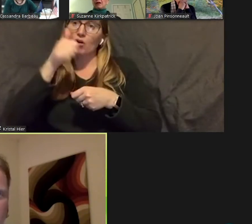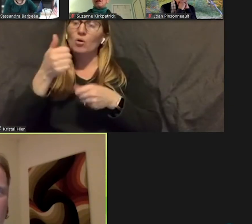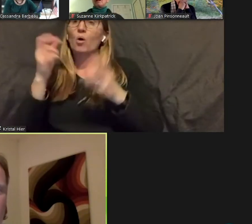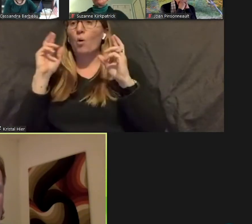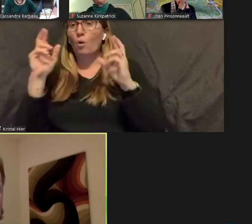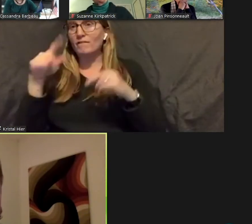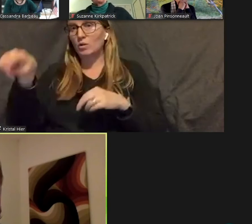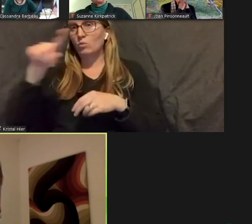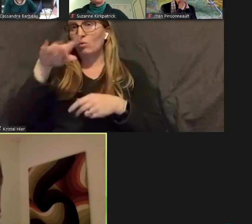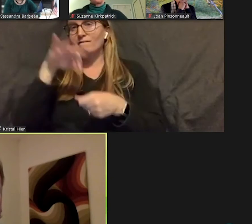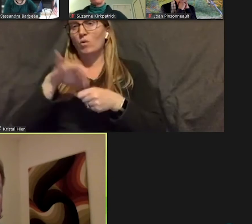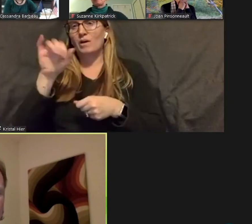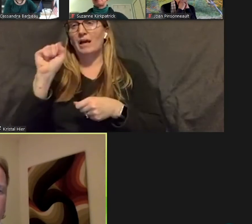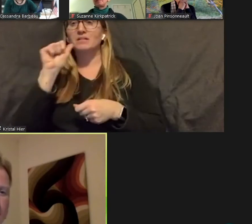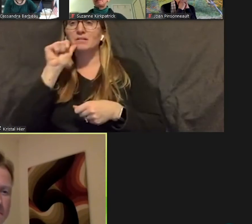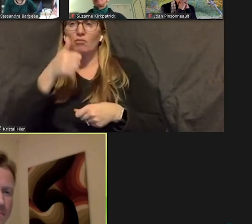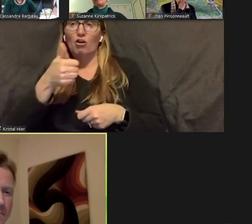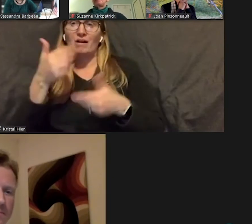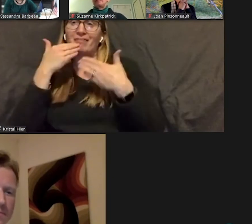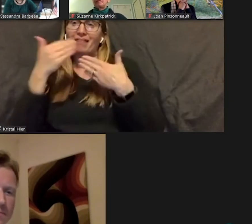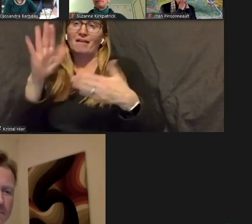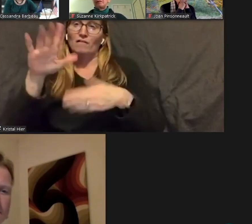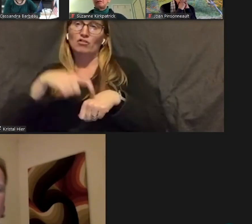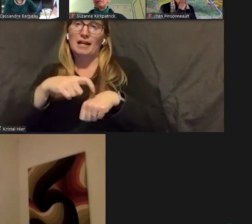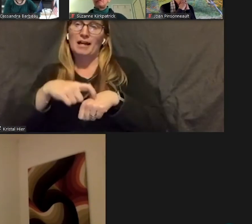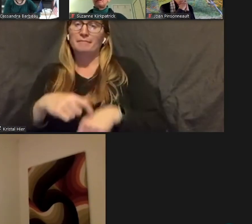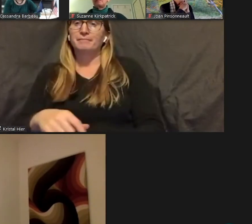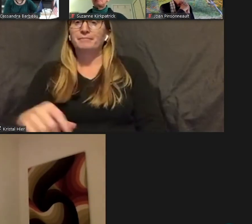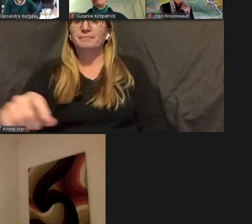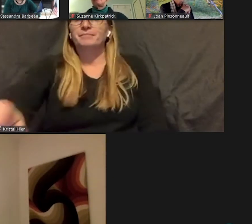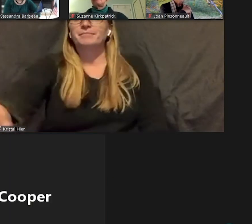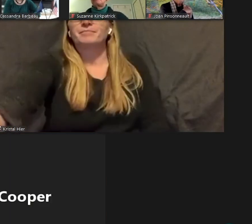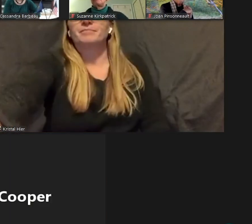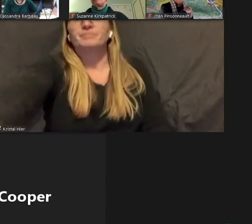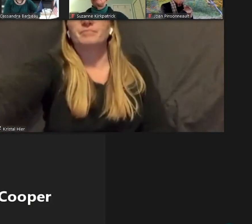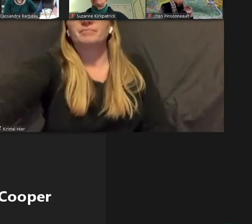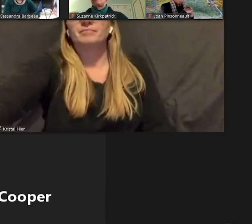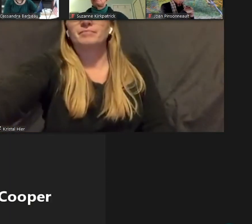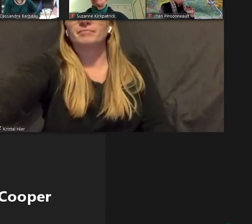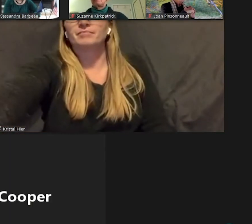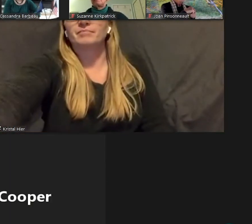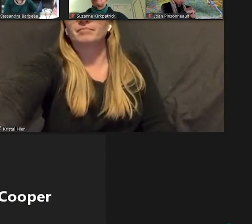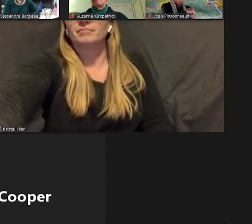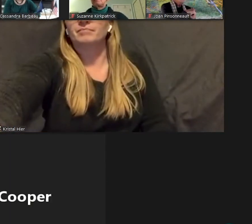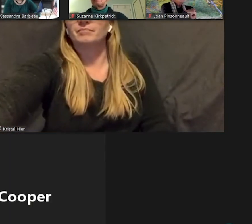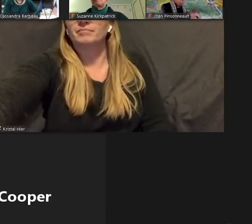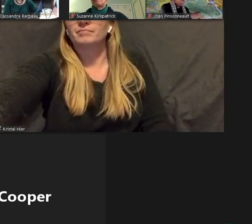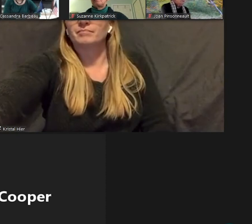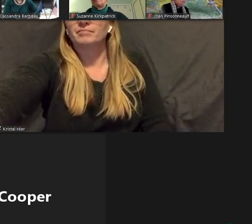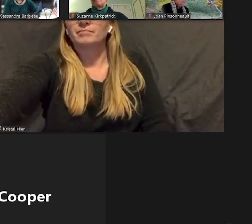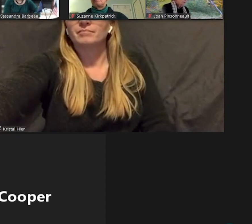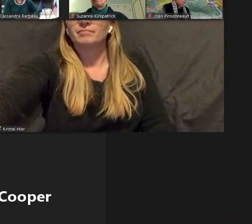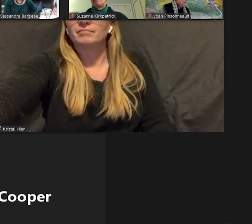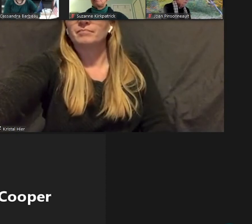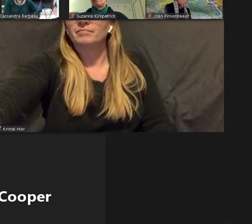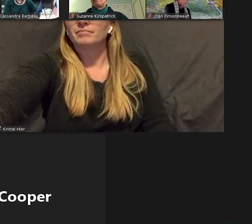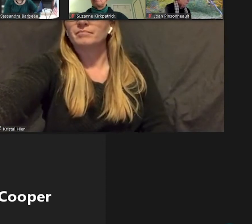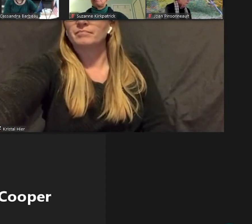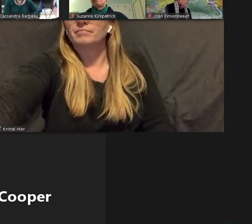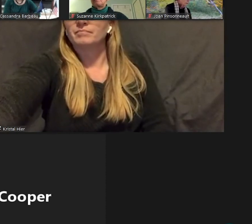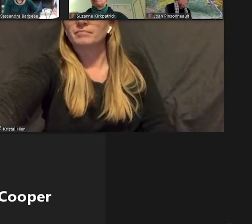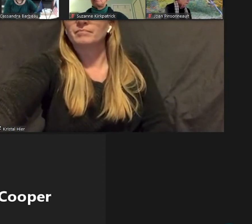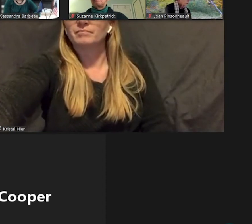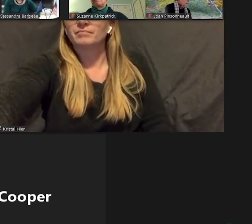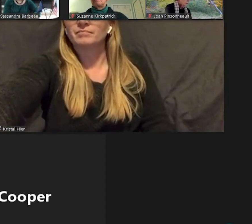all of you. Thank you for your time. Okay, thank you, Jonathan. Next, we have the VNA Hospice represented by